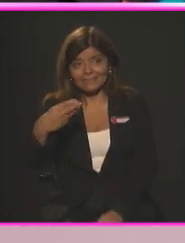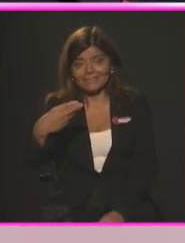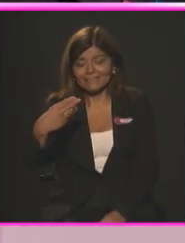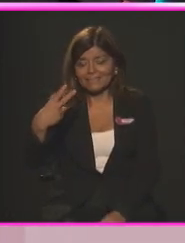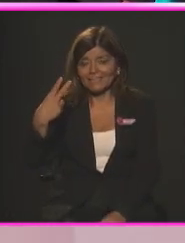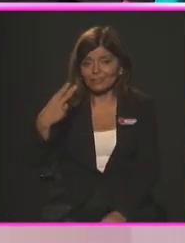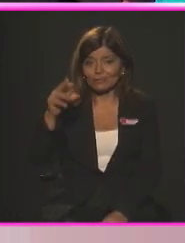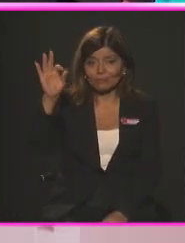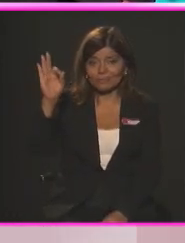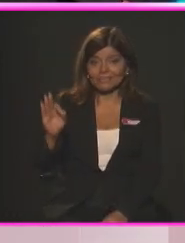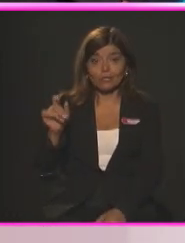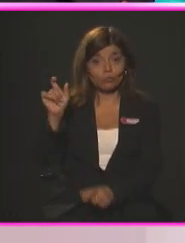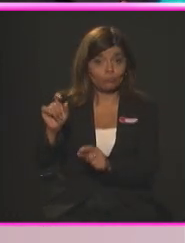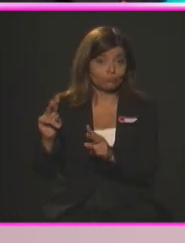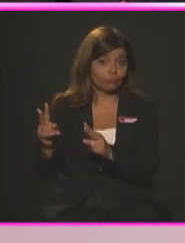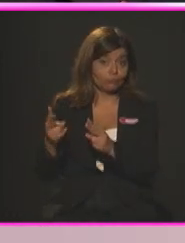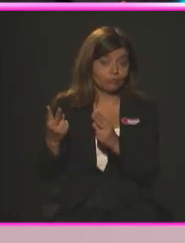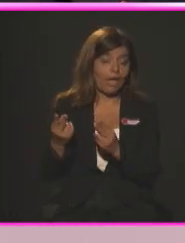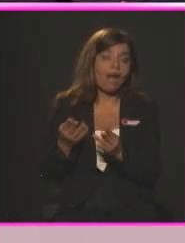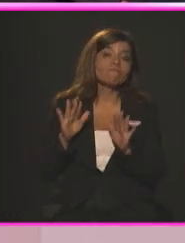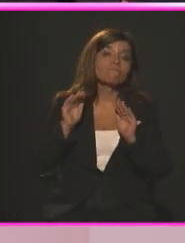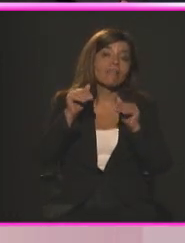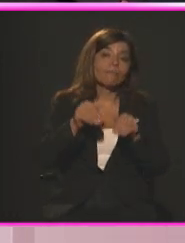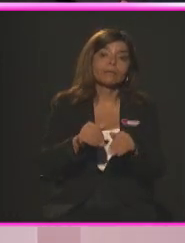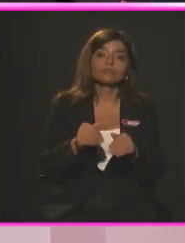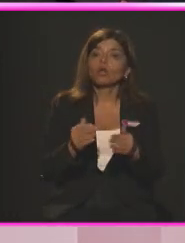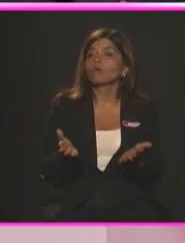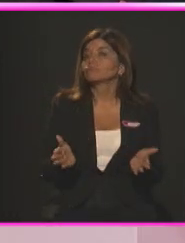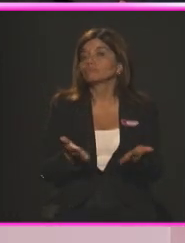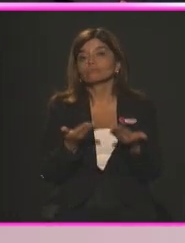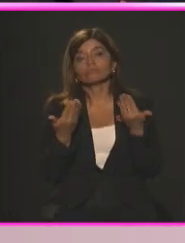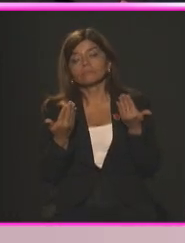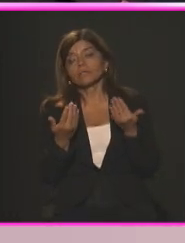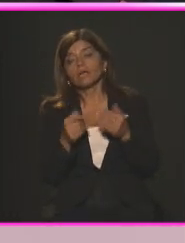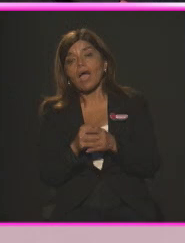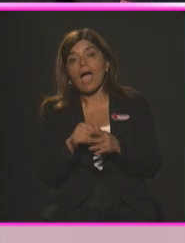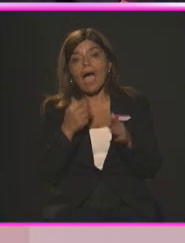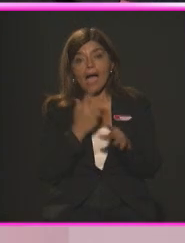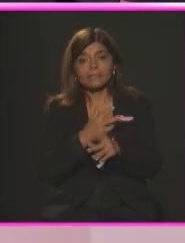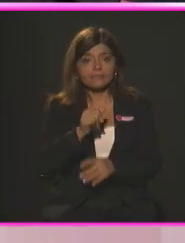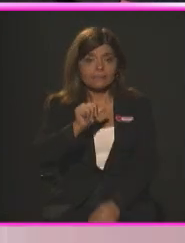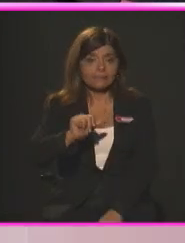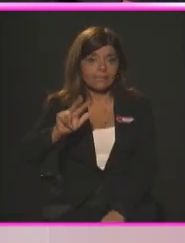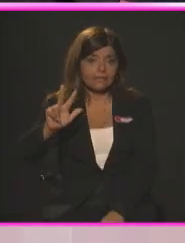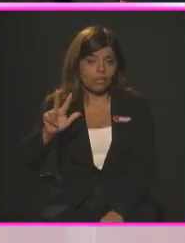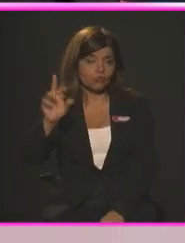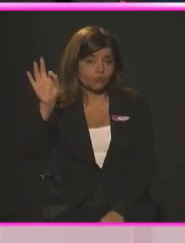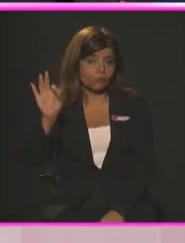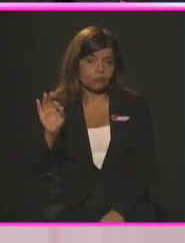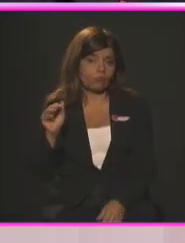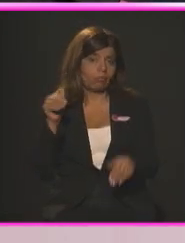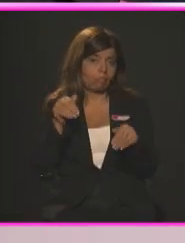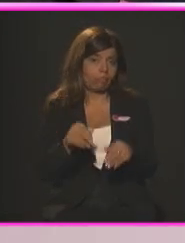have a 68% failure rate, and it doesn't work for most people. So we need to understand